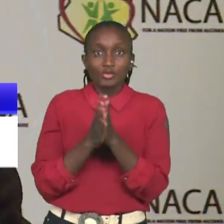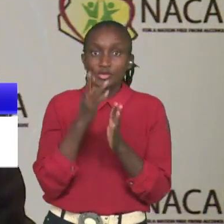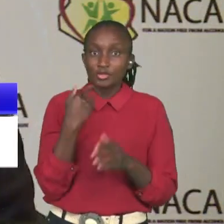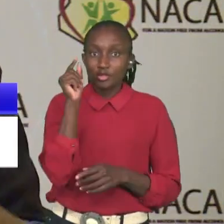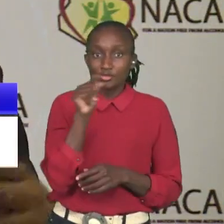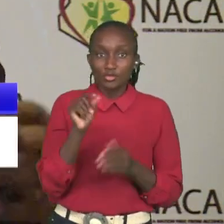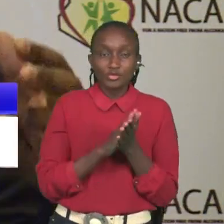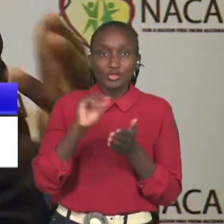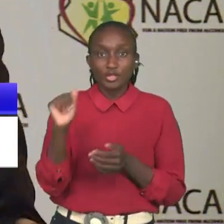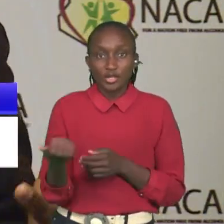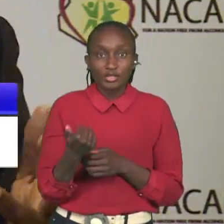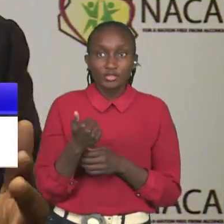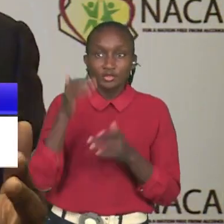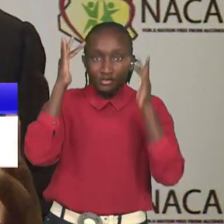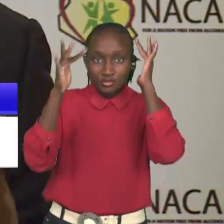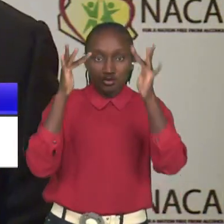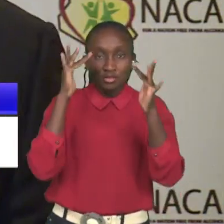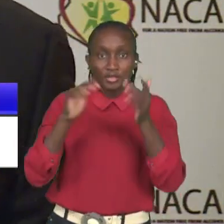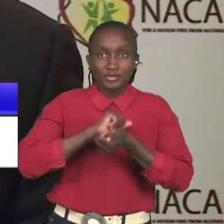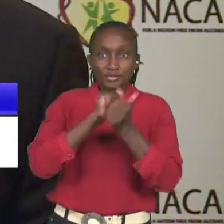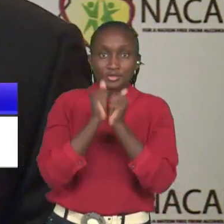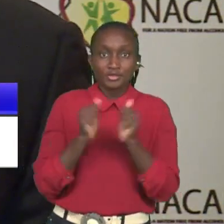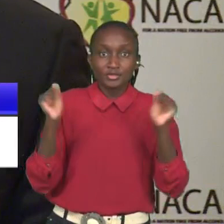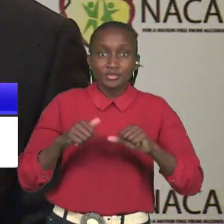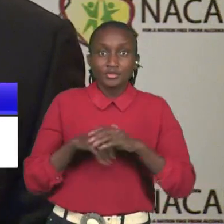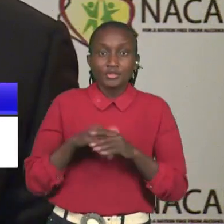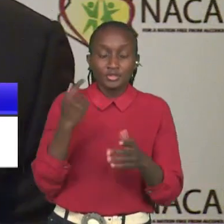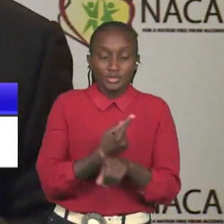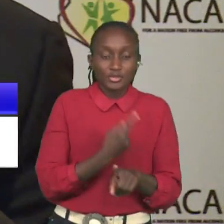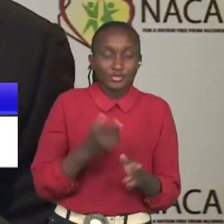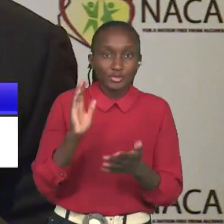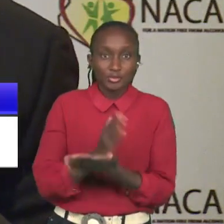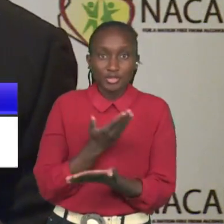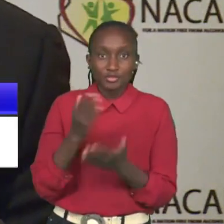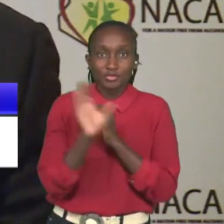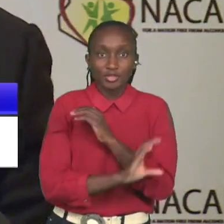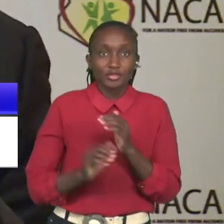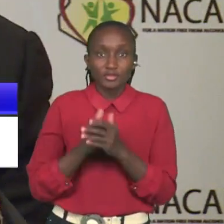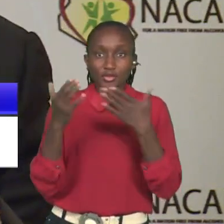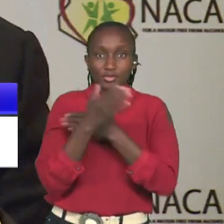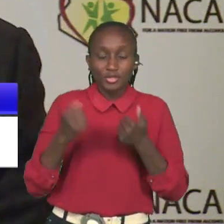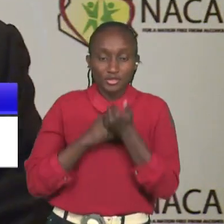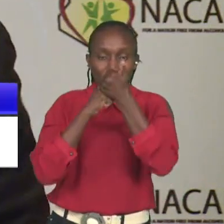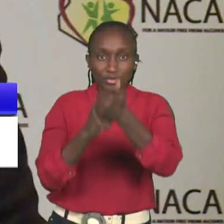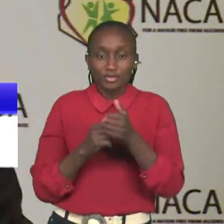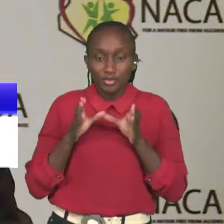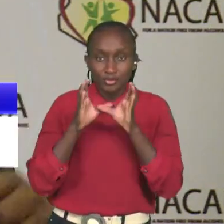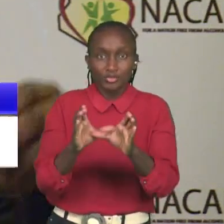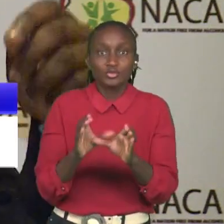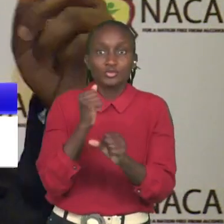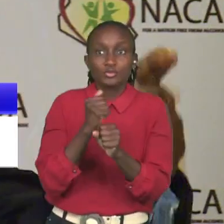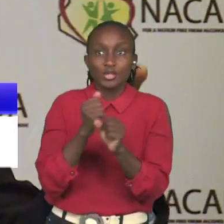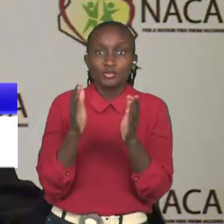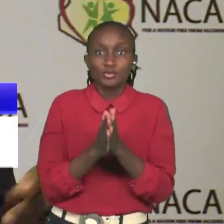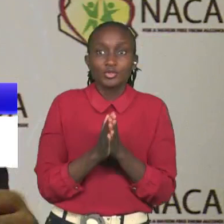others to create rehab capabilities in the coastal part of the country. The president is championing this, and he has pushed us so much to work together with